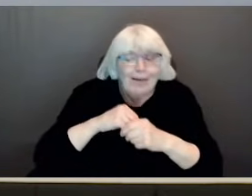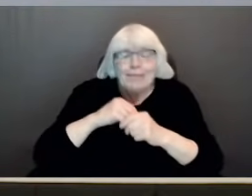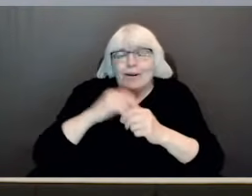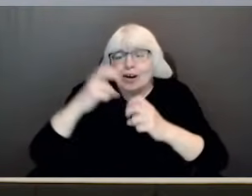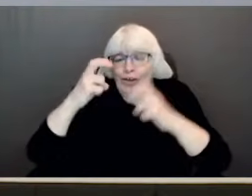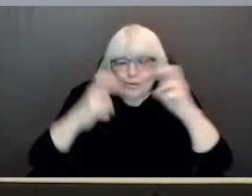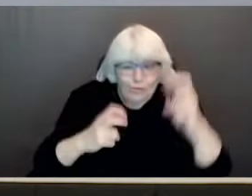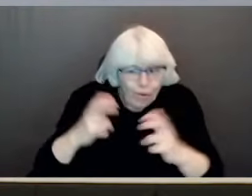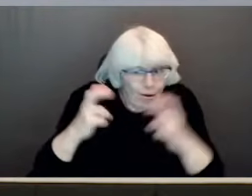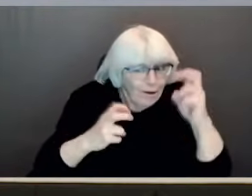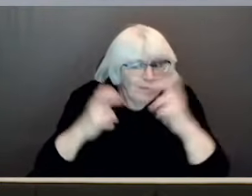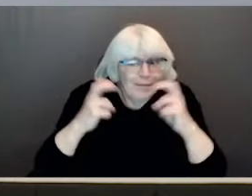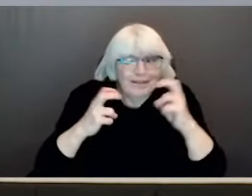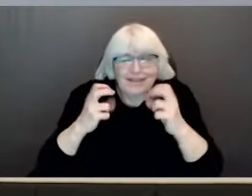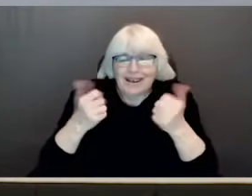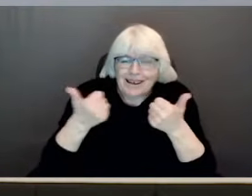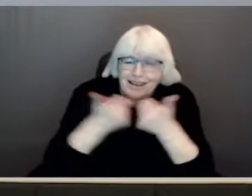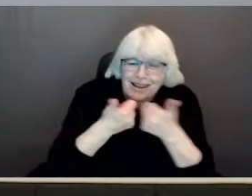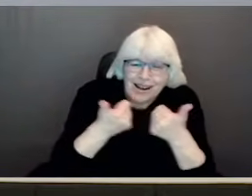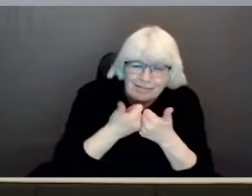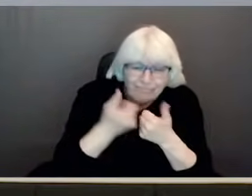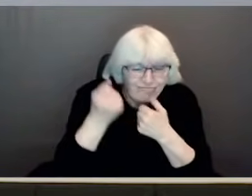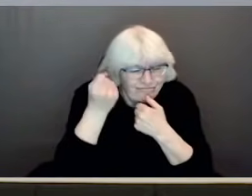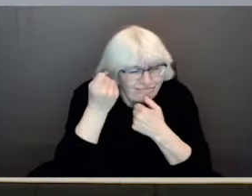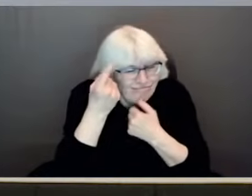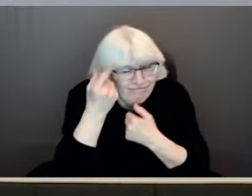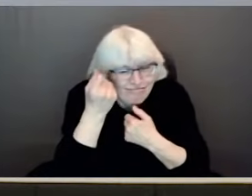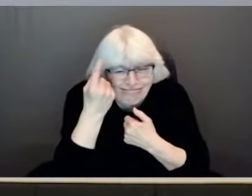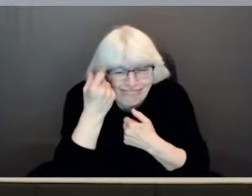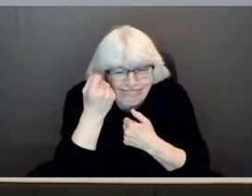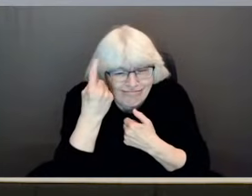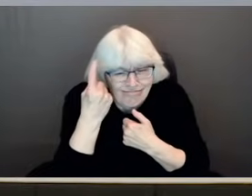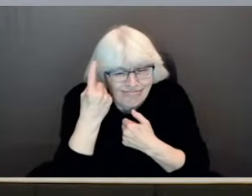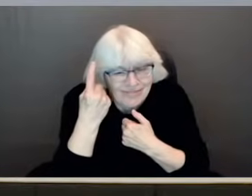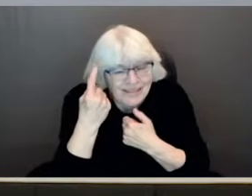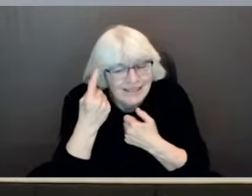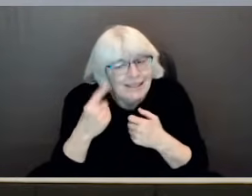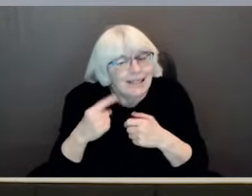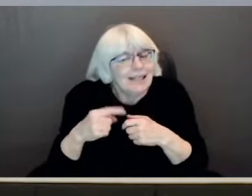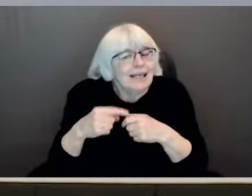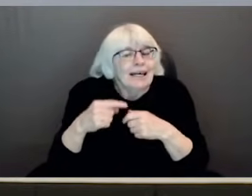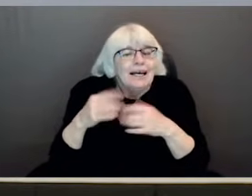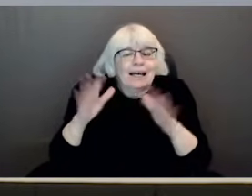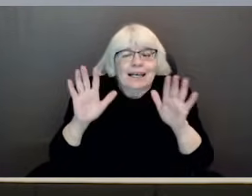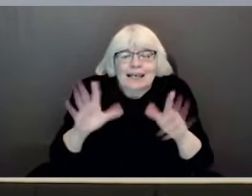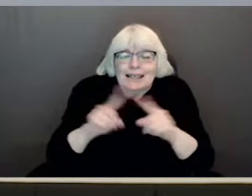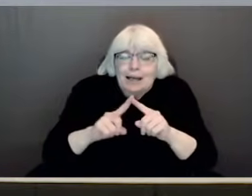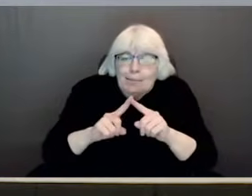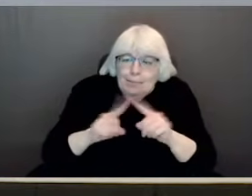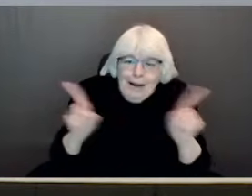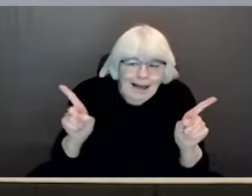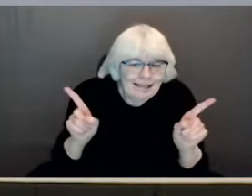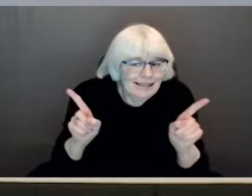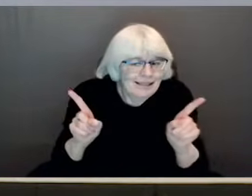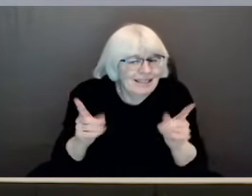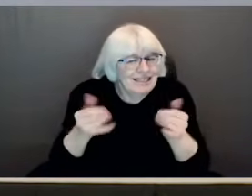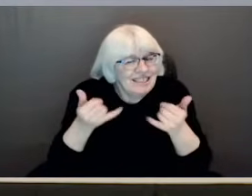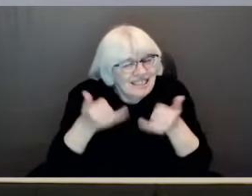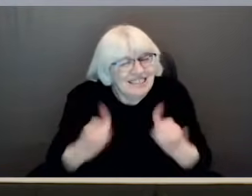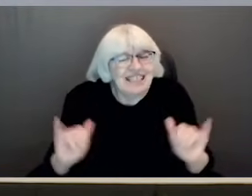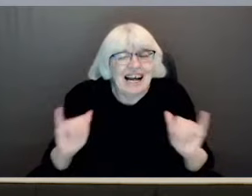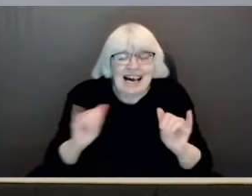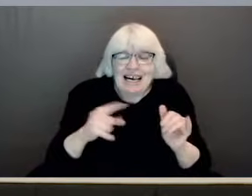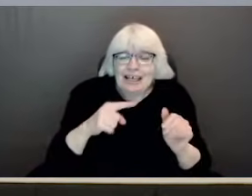certainly want to limit the risk associated with that. So I think some of the questions I've been asked